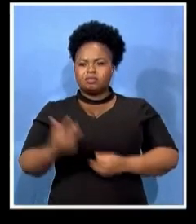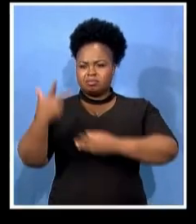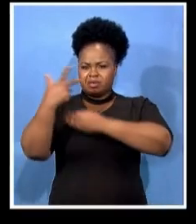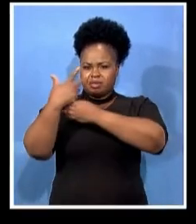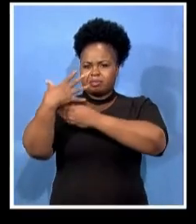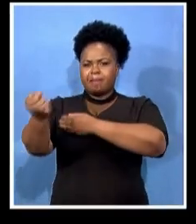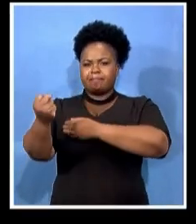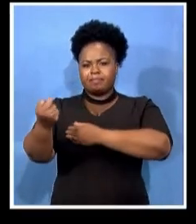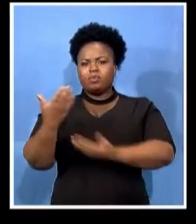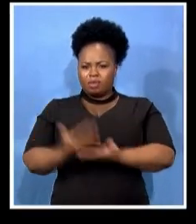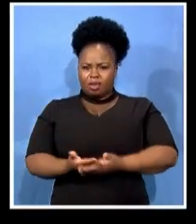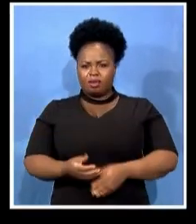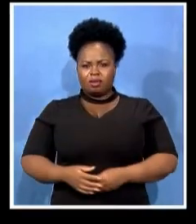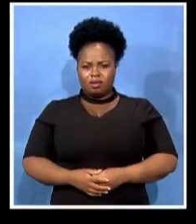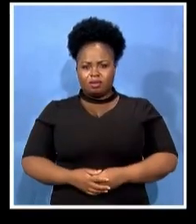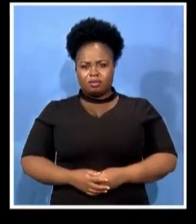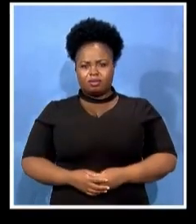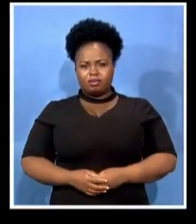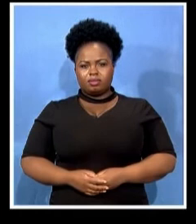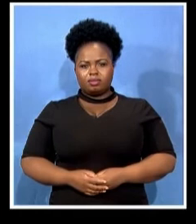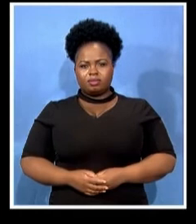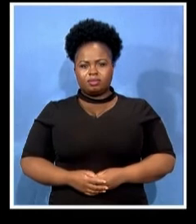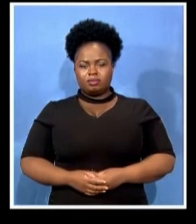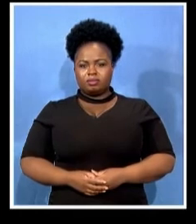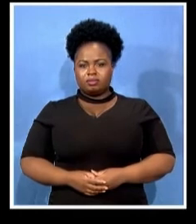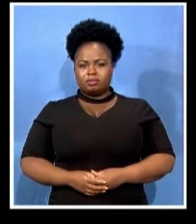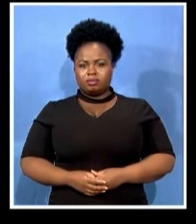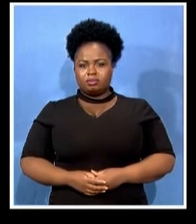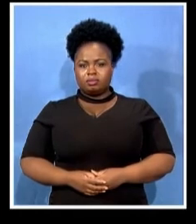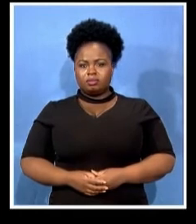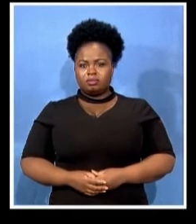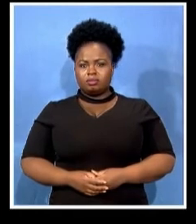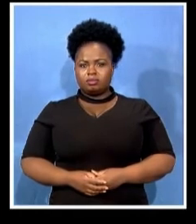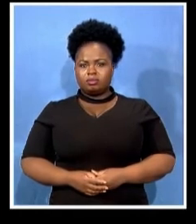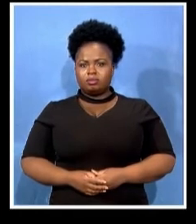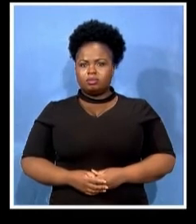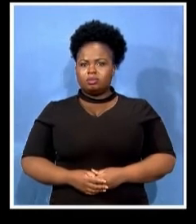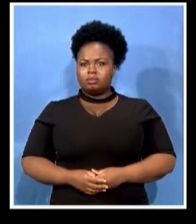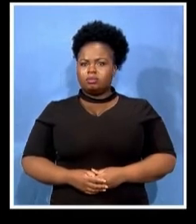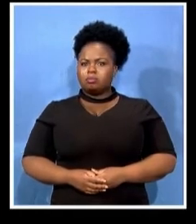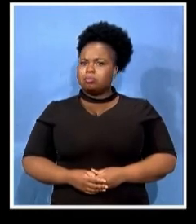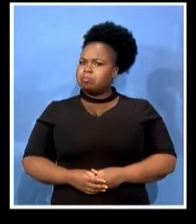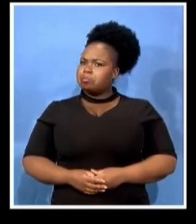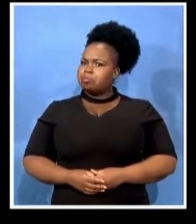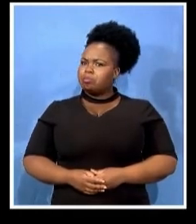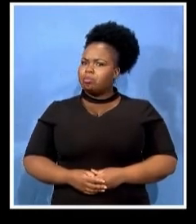paid late. Came from the Solidarity Fund. Focal point because it then highlights the fact that government has been.